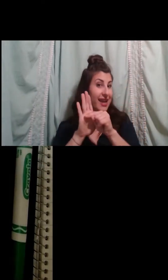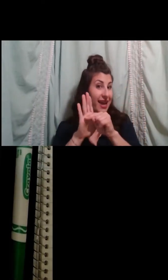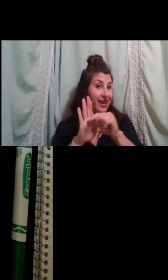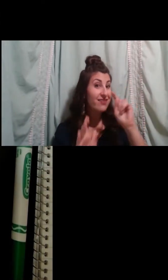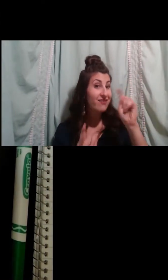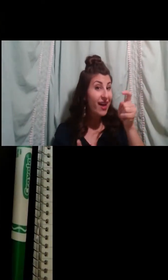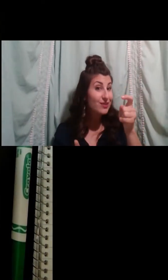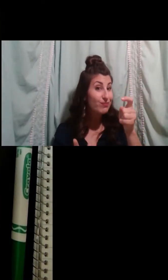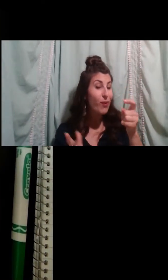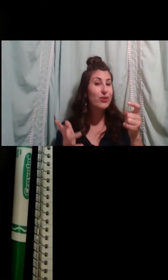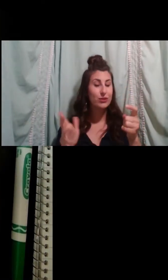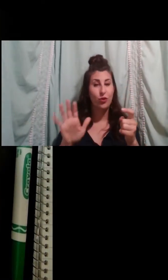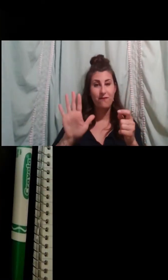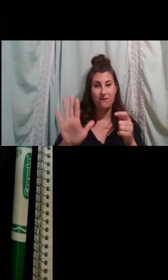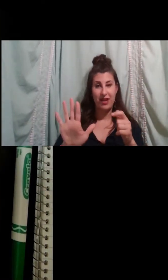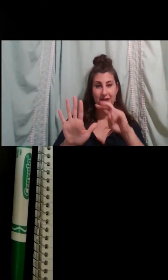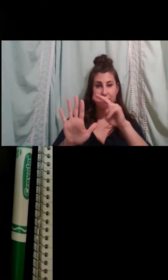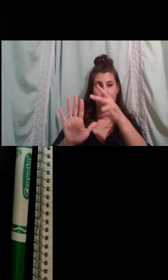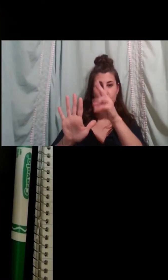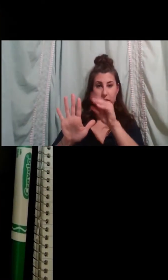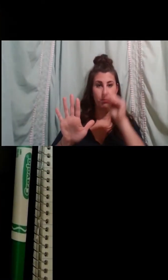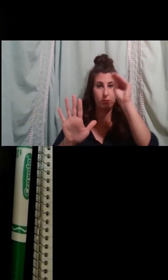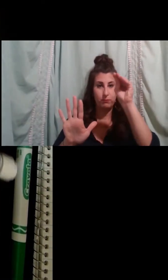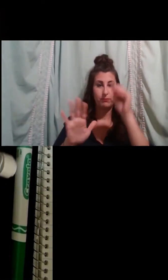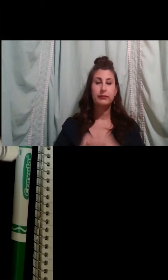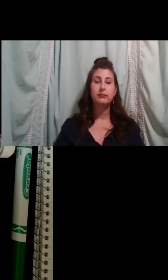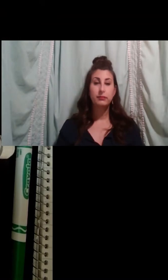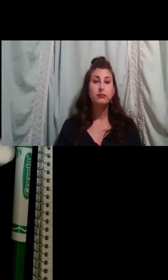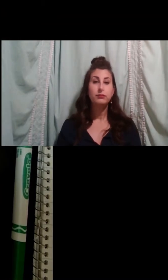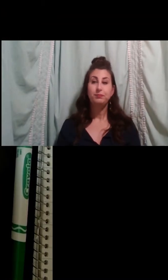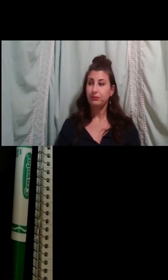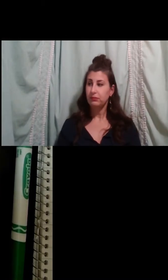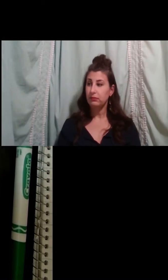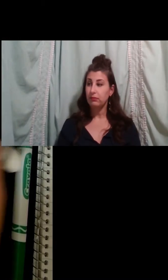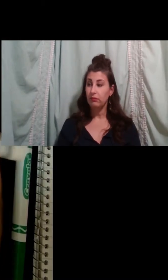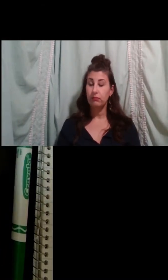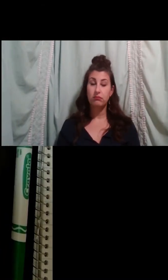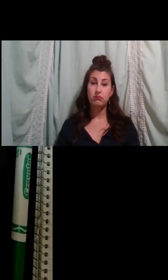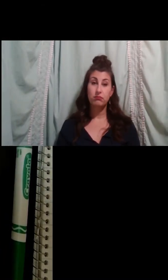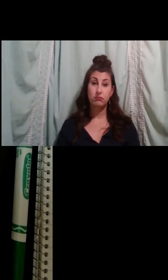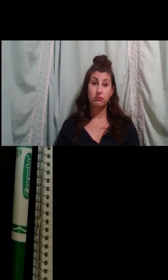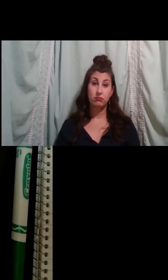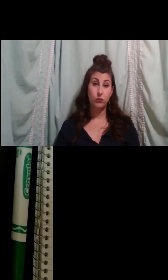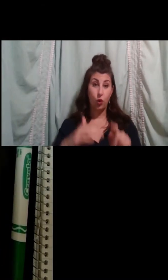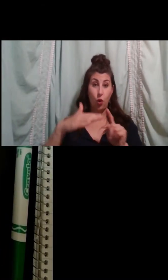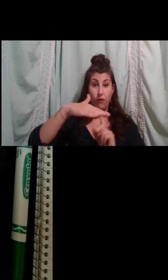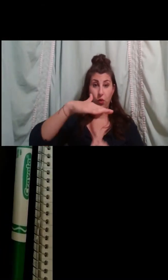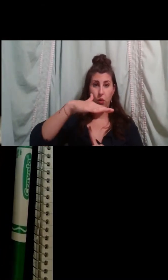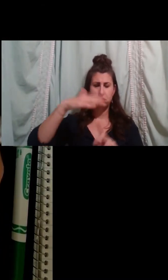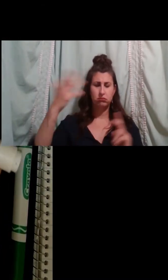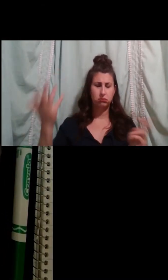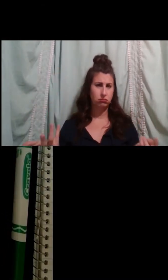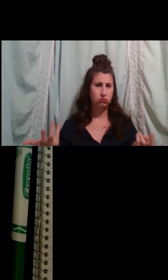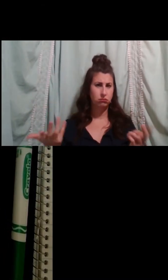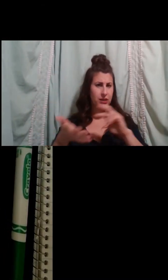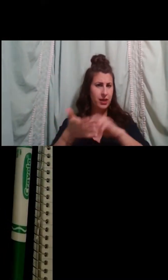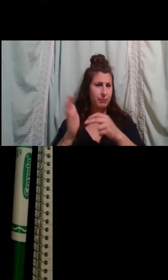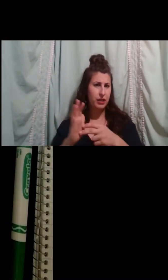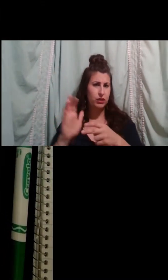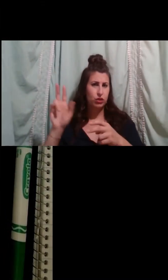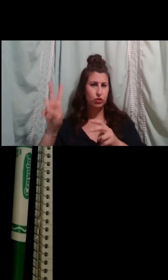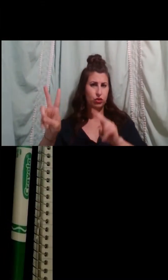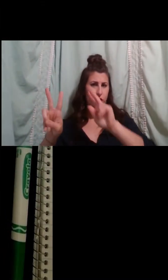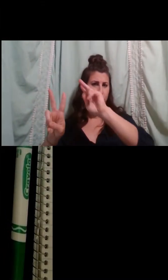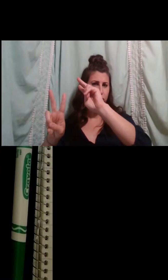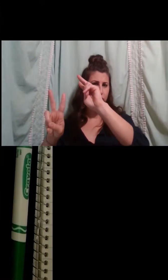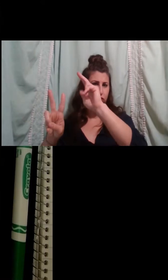negative exponent. So it's to be 5 squared. Okay, well that's over 1. That's the same thing as just saying 2